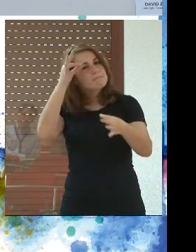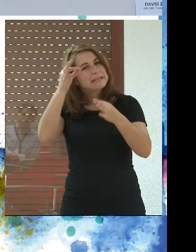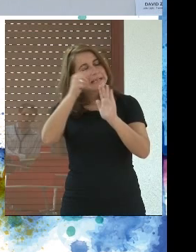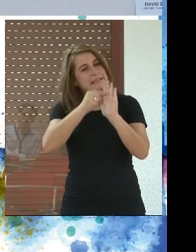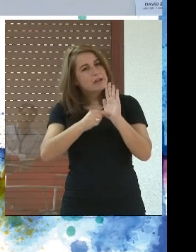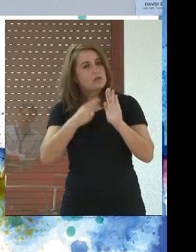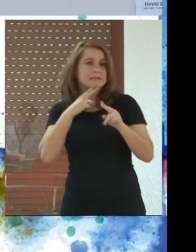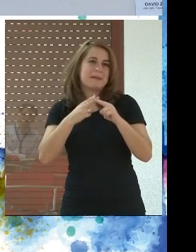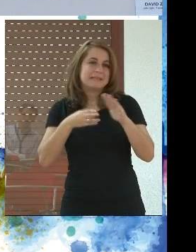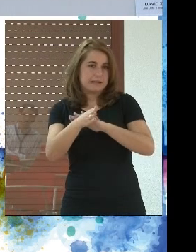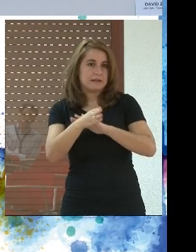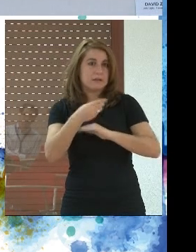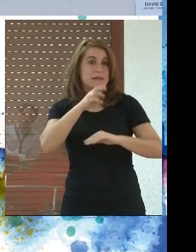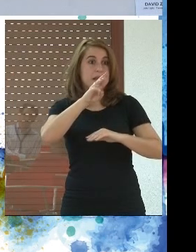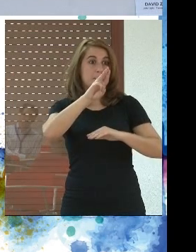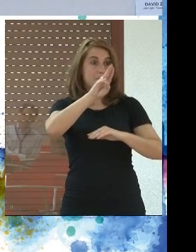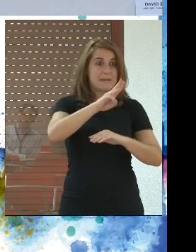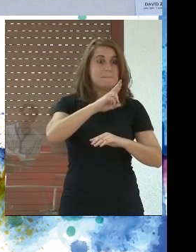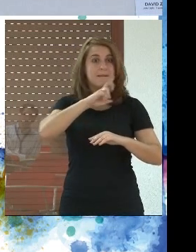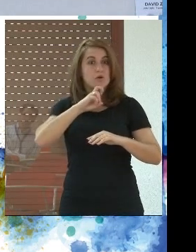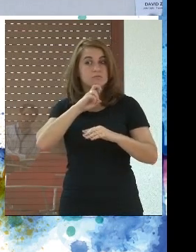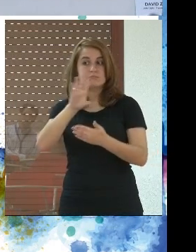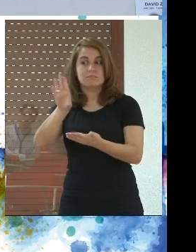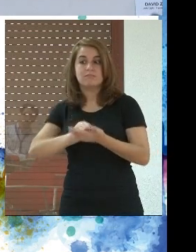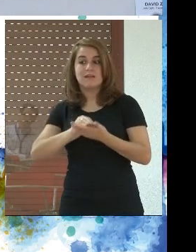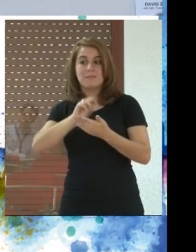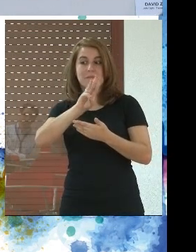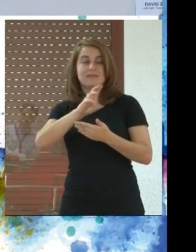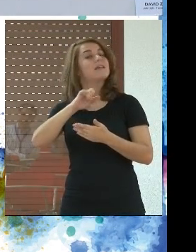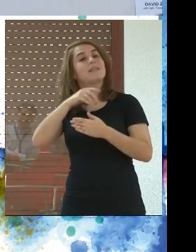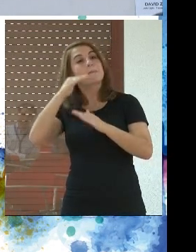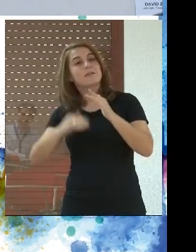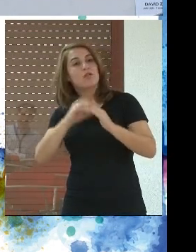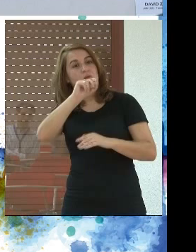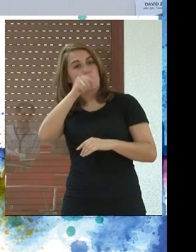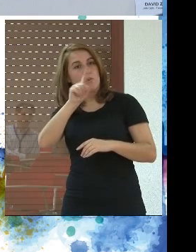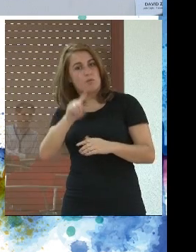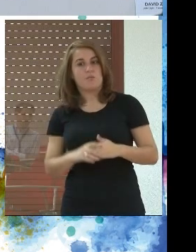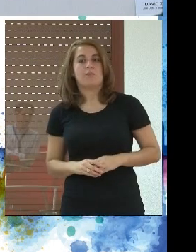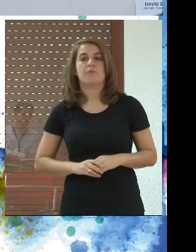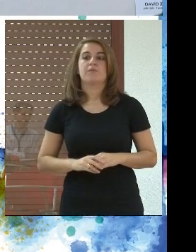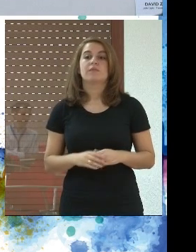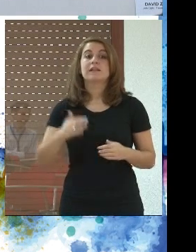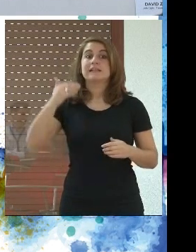to an input criteria. The input criteria in this case is that the p-value is less than